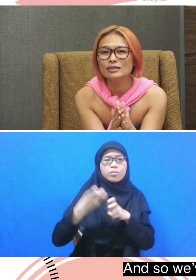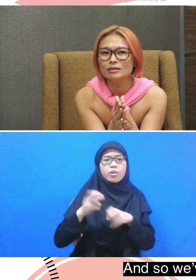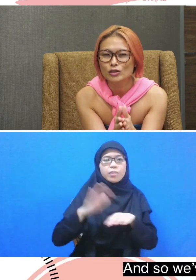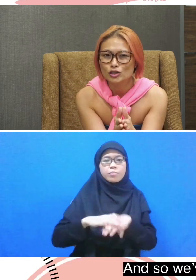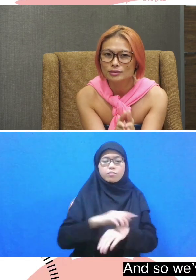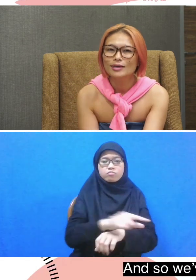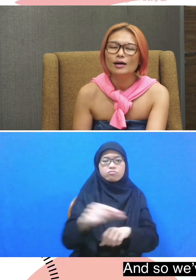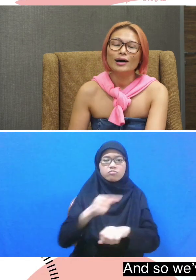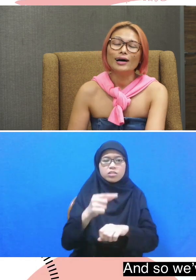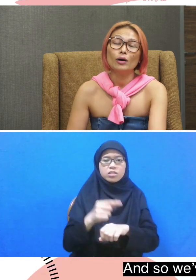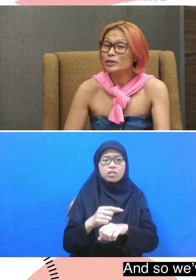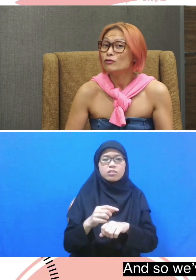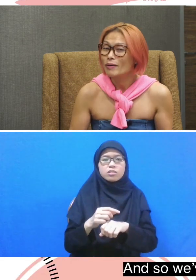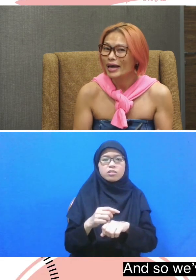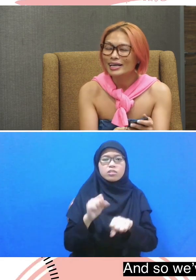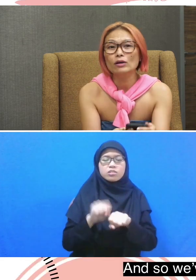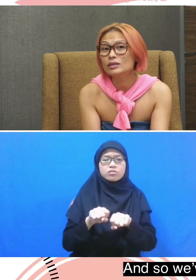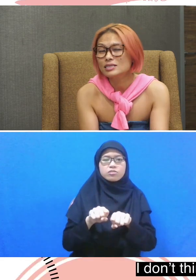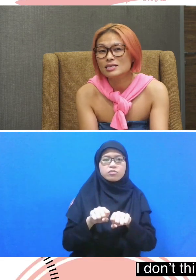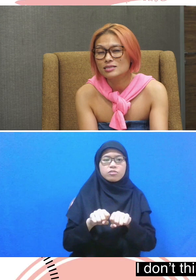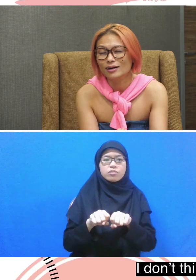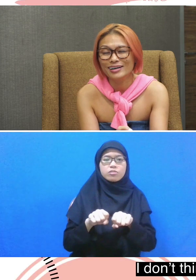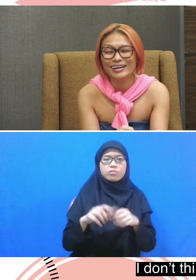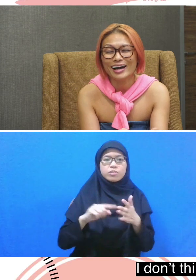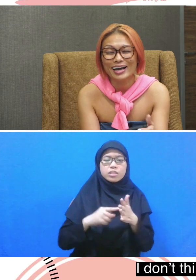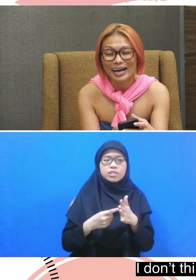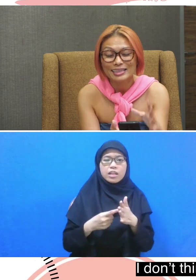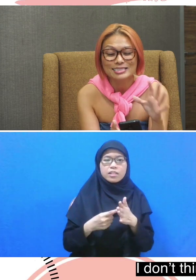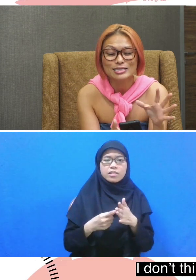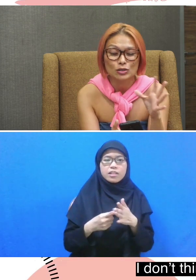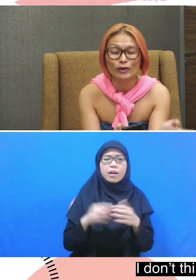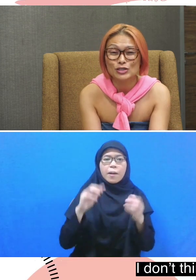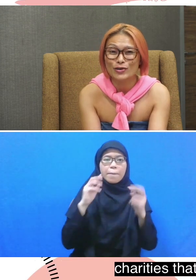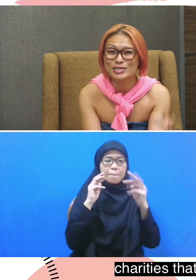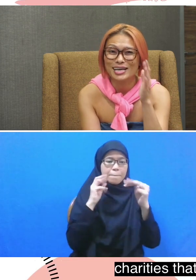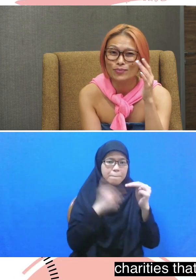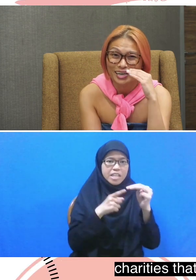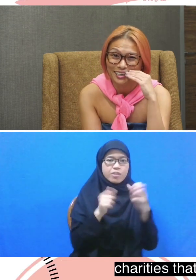we've started the mission with the food bank. I don't think this is I think this is just one